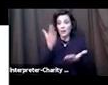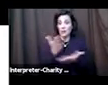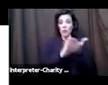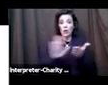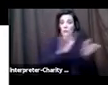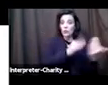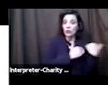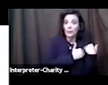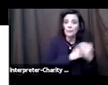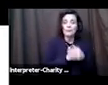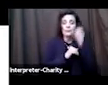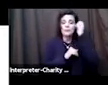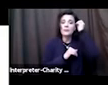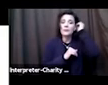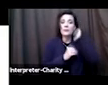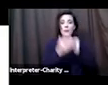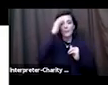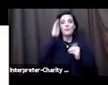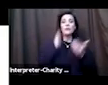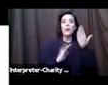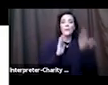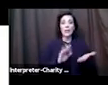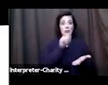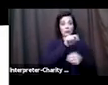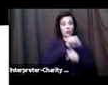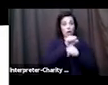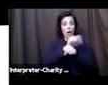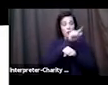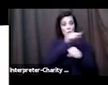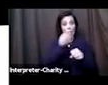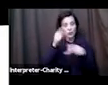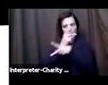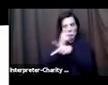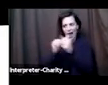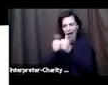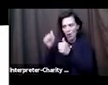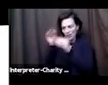your case, you have to help somebody figure out how to pay for something, but